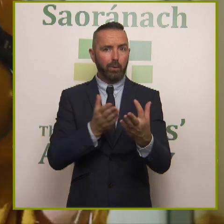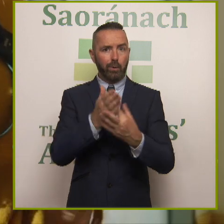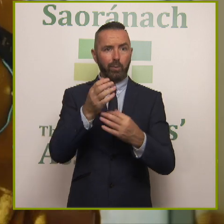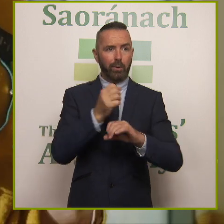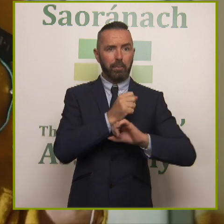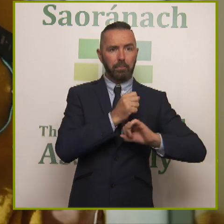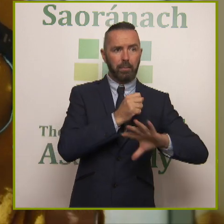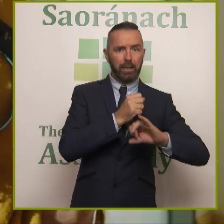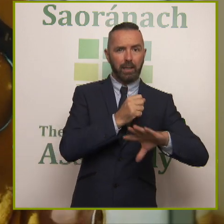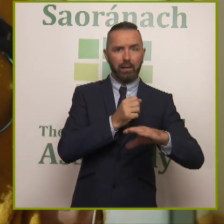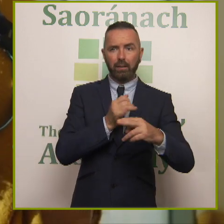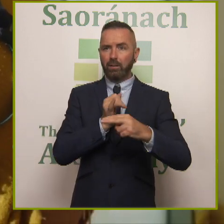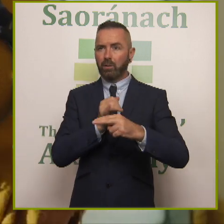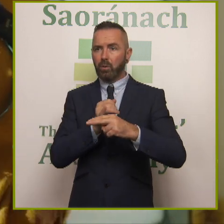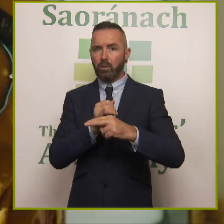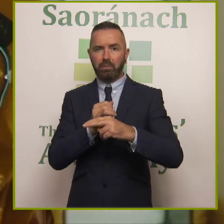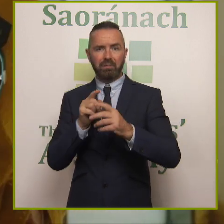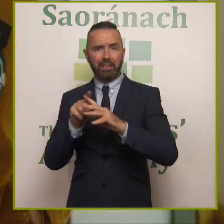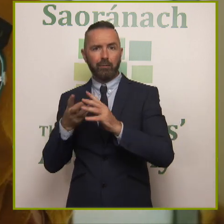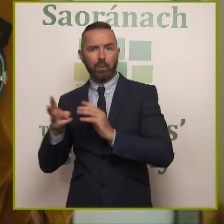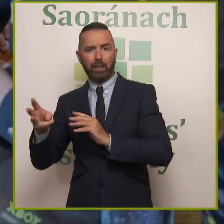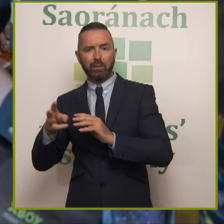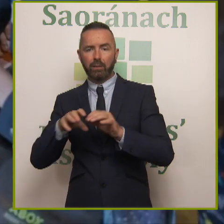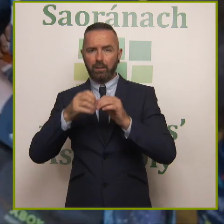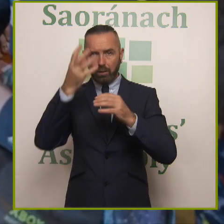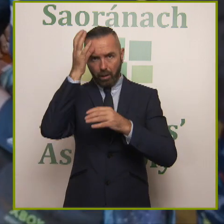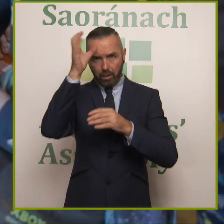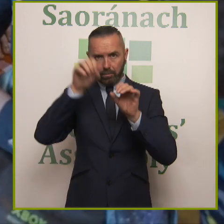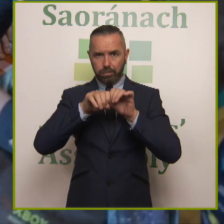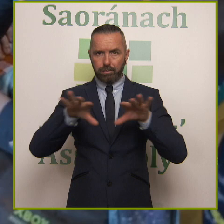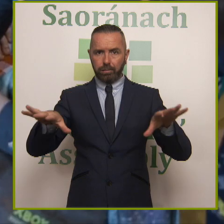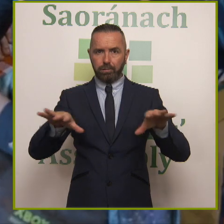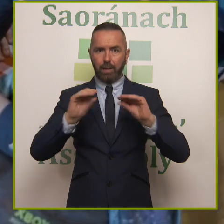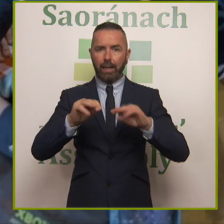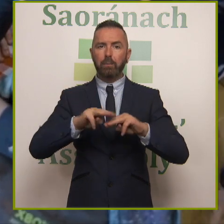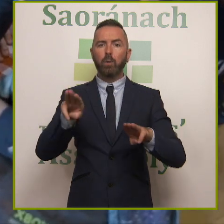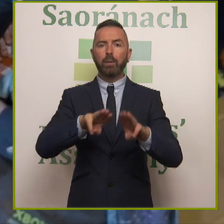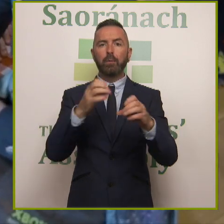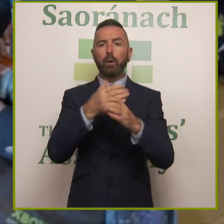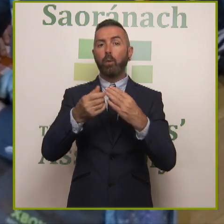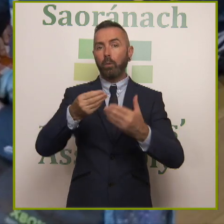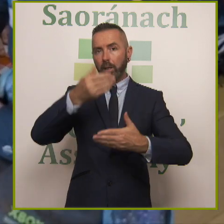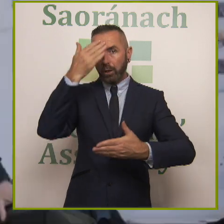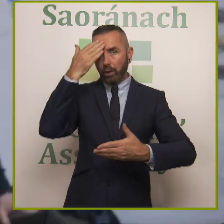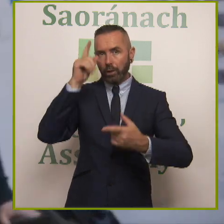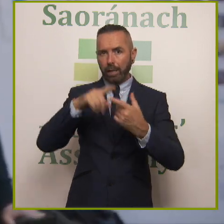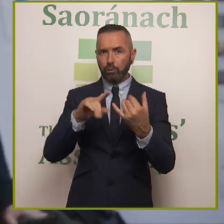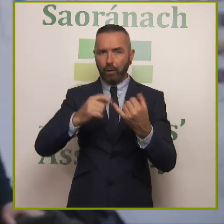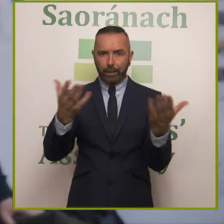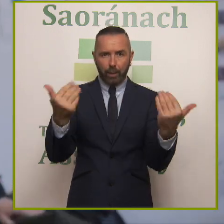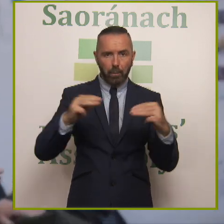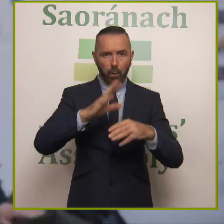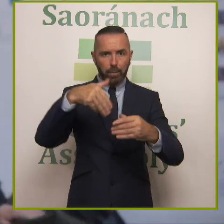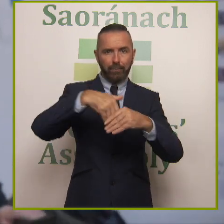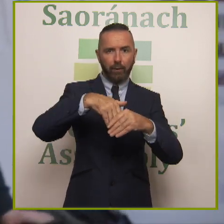media or through school. Just spread our knowledge and educate more people about what we've learned and get more people on board. The next